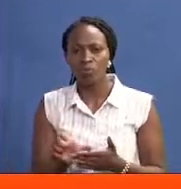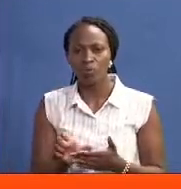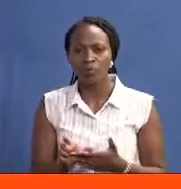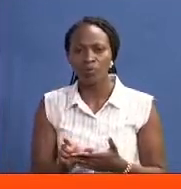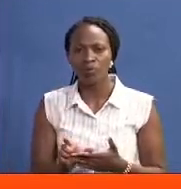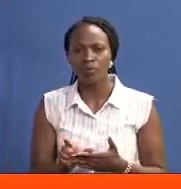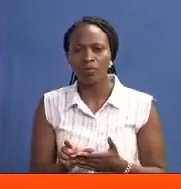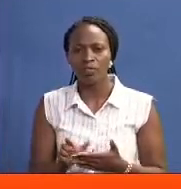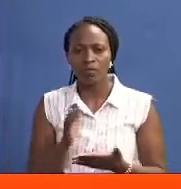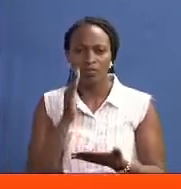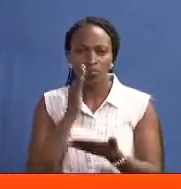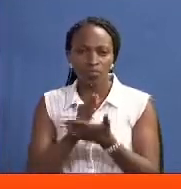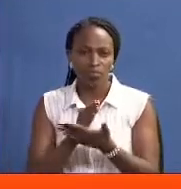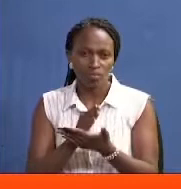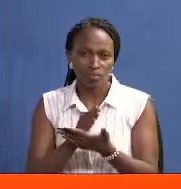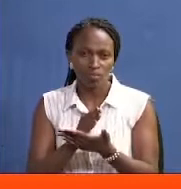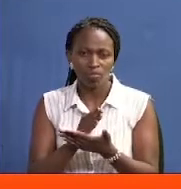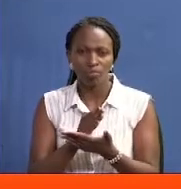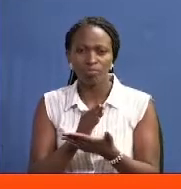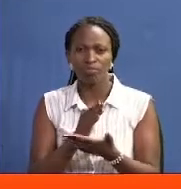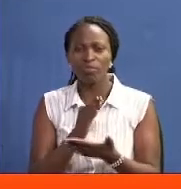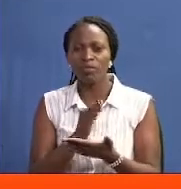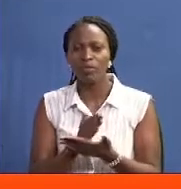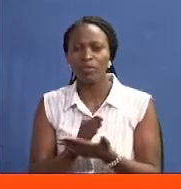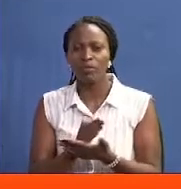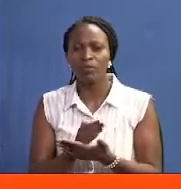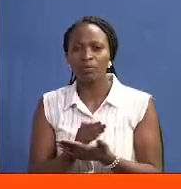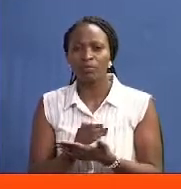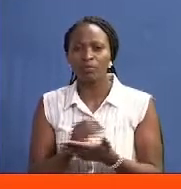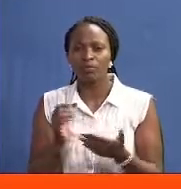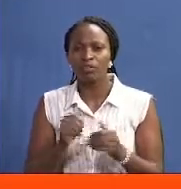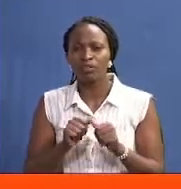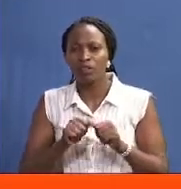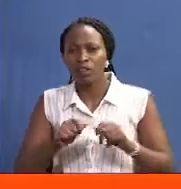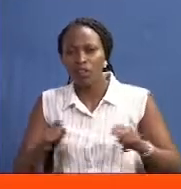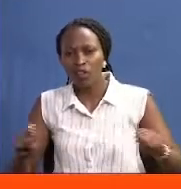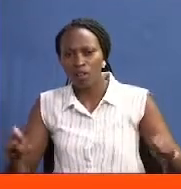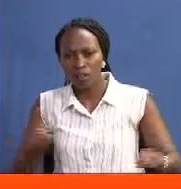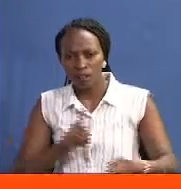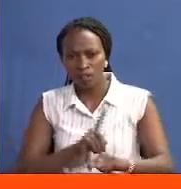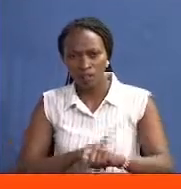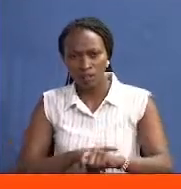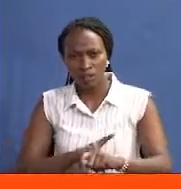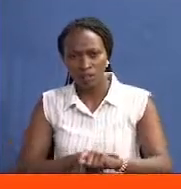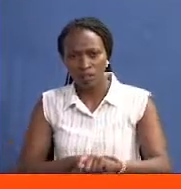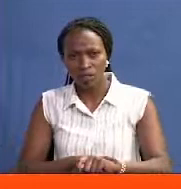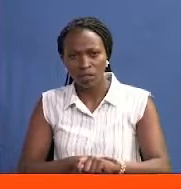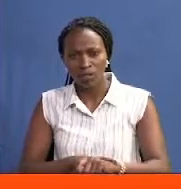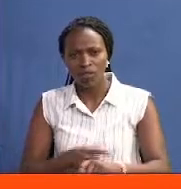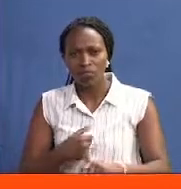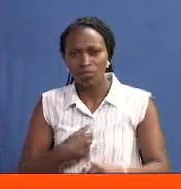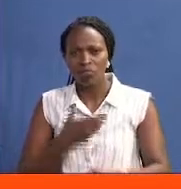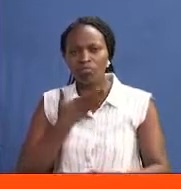actually right to say, you could say, this deprivation of a long period of time is now having us, you know, eager